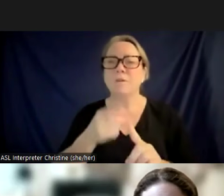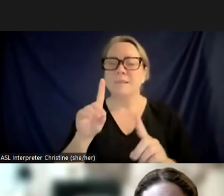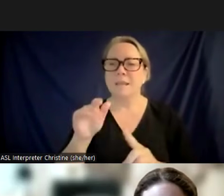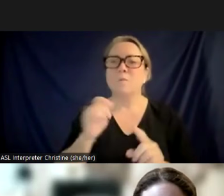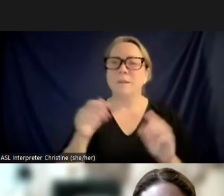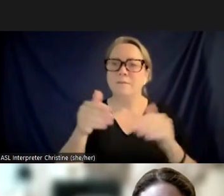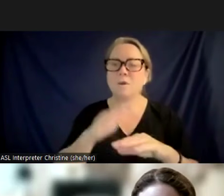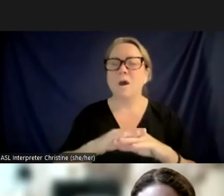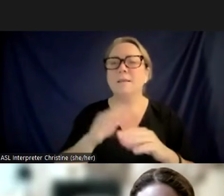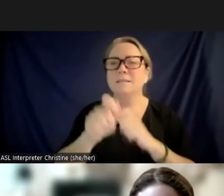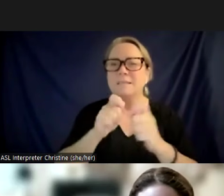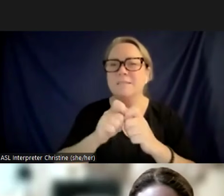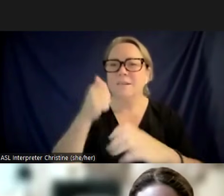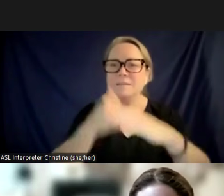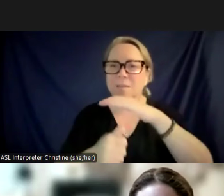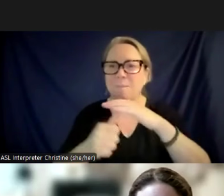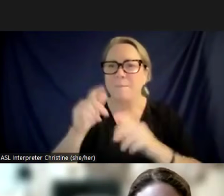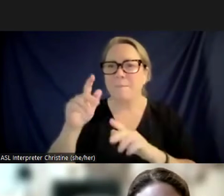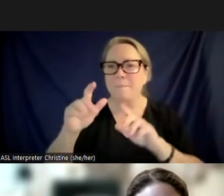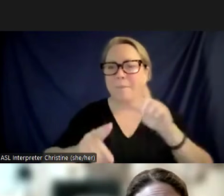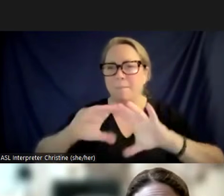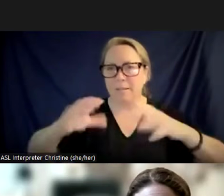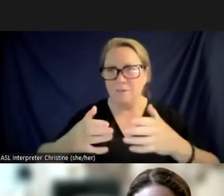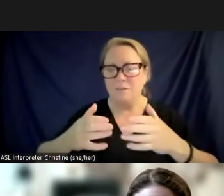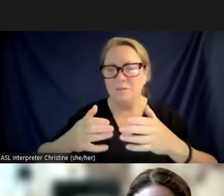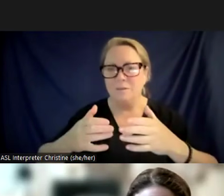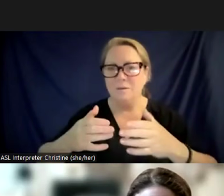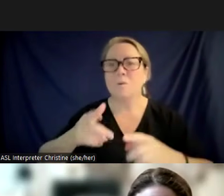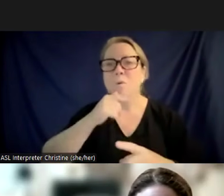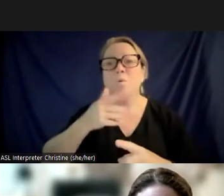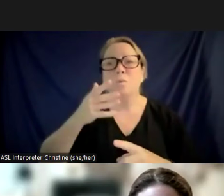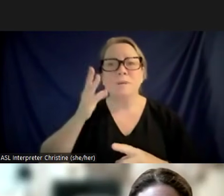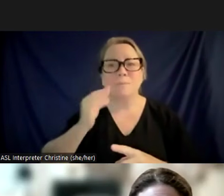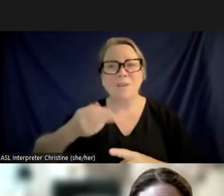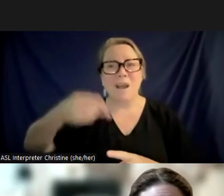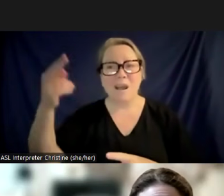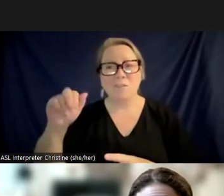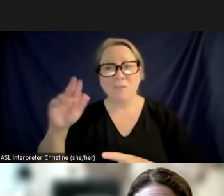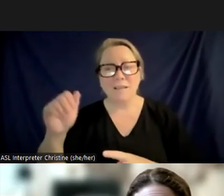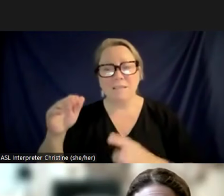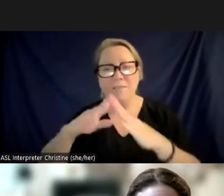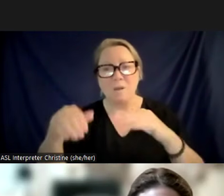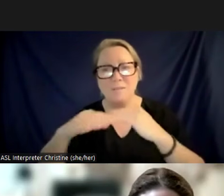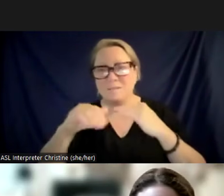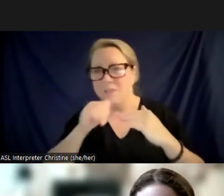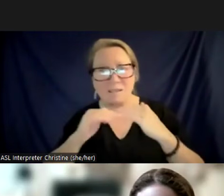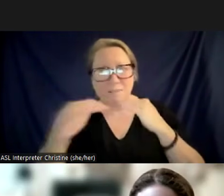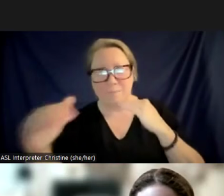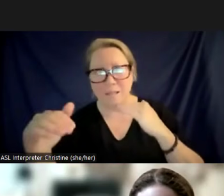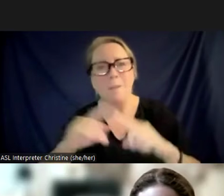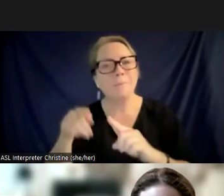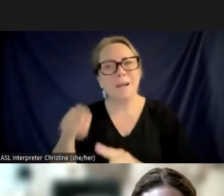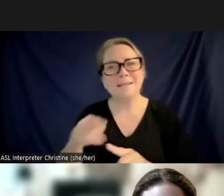specific subpopulation of young people who experience high rates of housing instability, but who were not well represented in